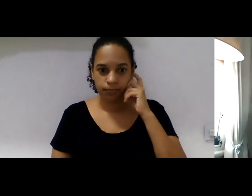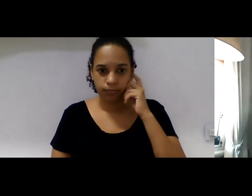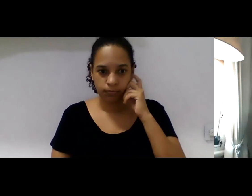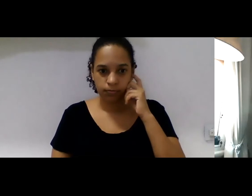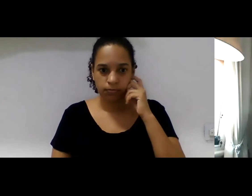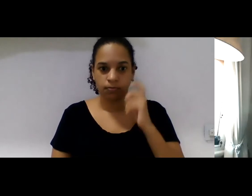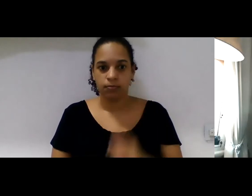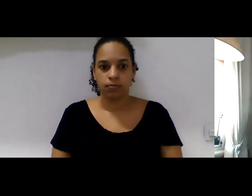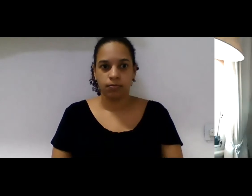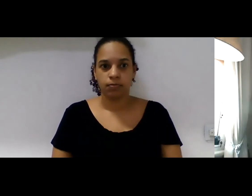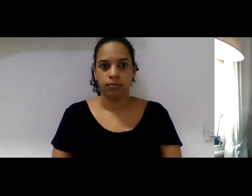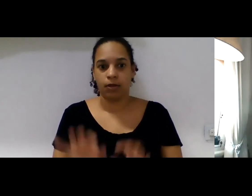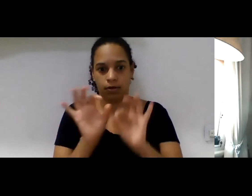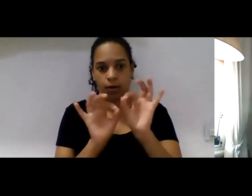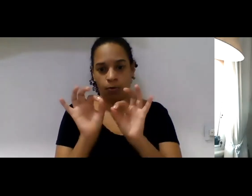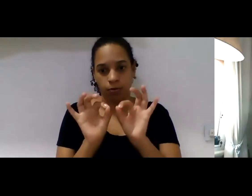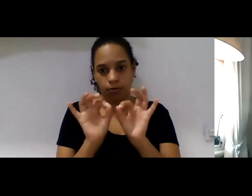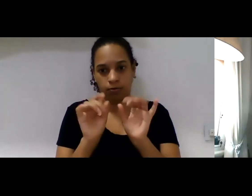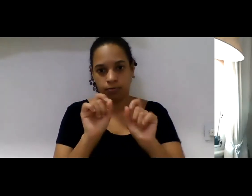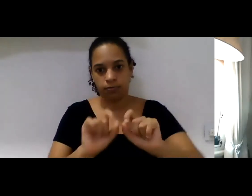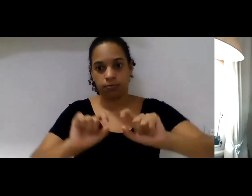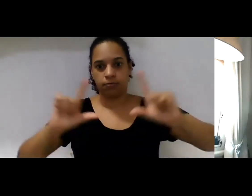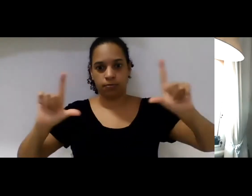If you Just a want minute, please. to...